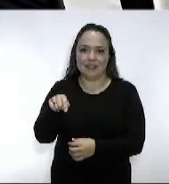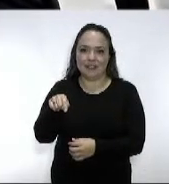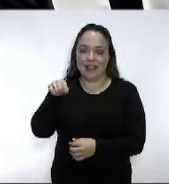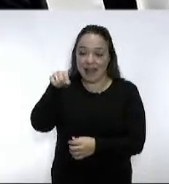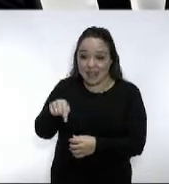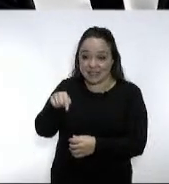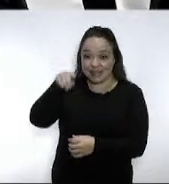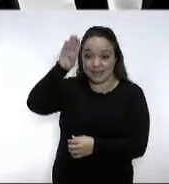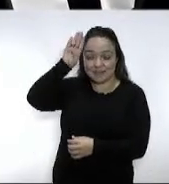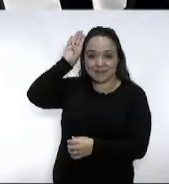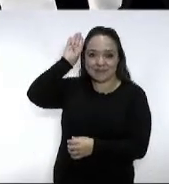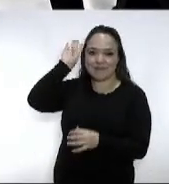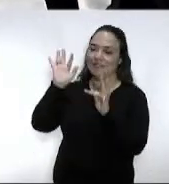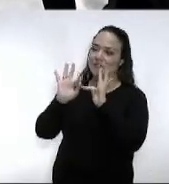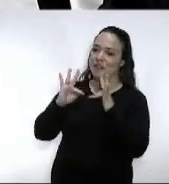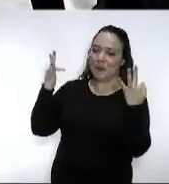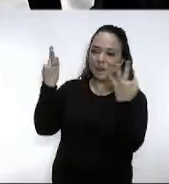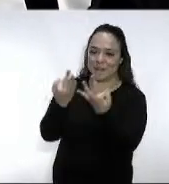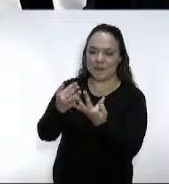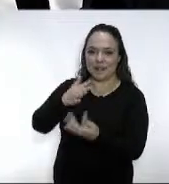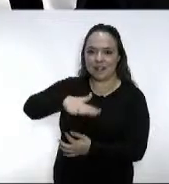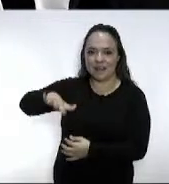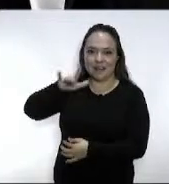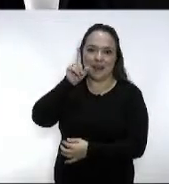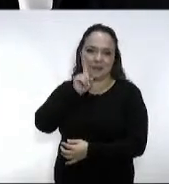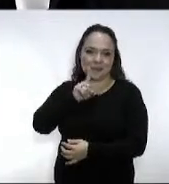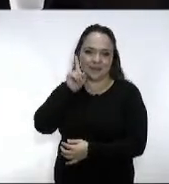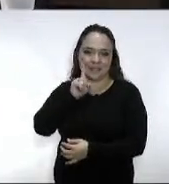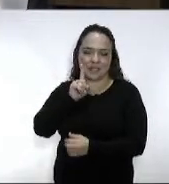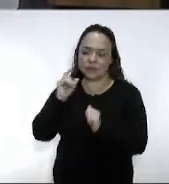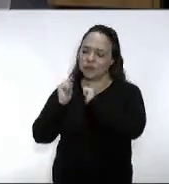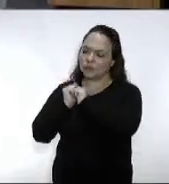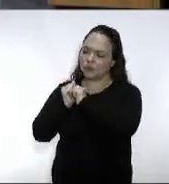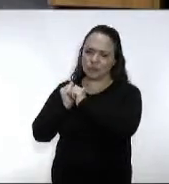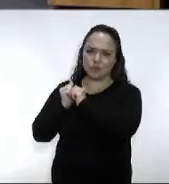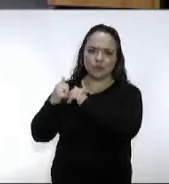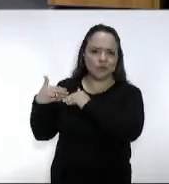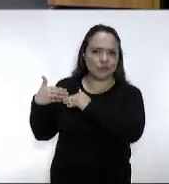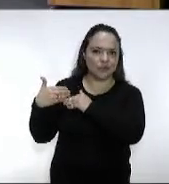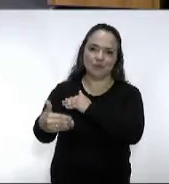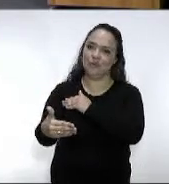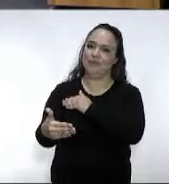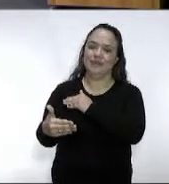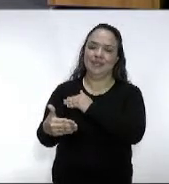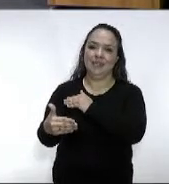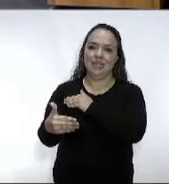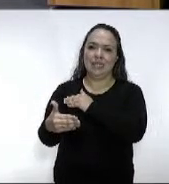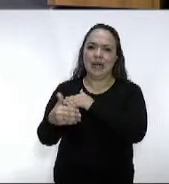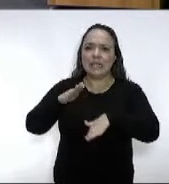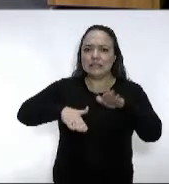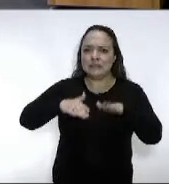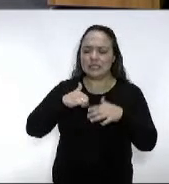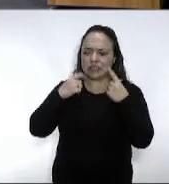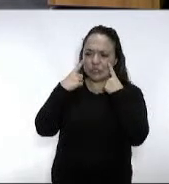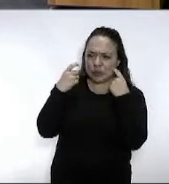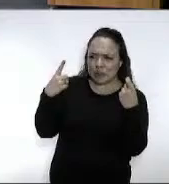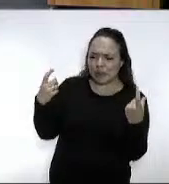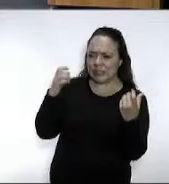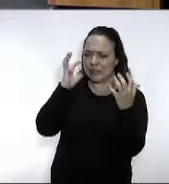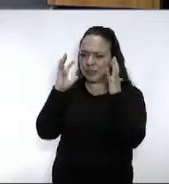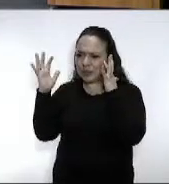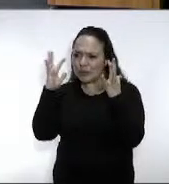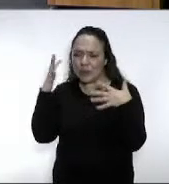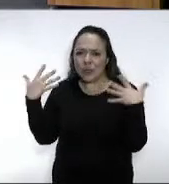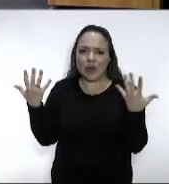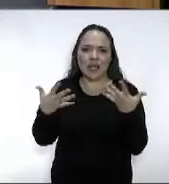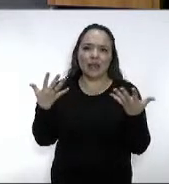has made efforts and many resources to make sure that we would have the famous soft transition. And since then, this team, not